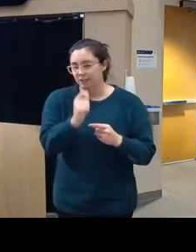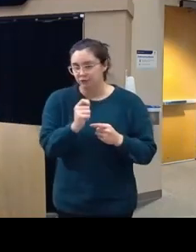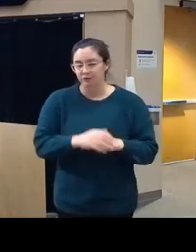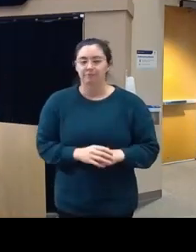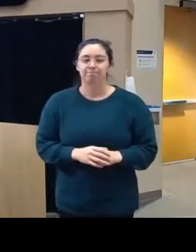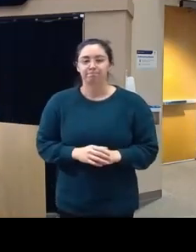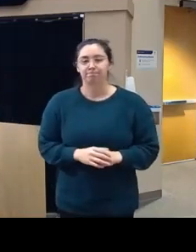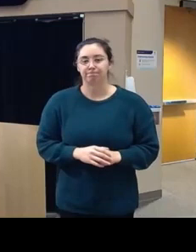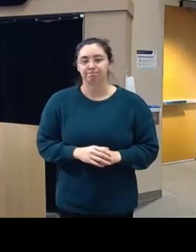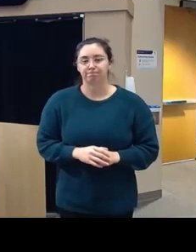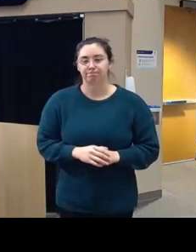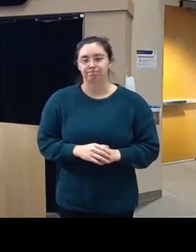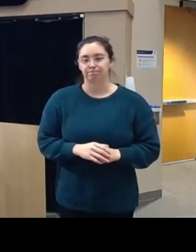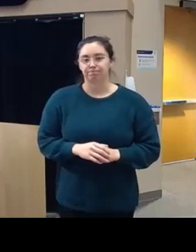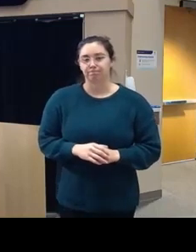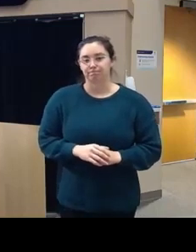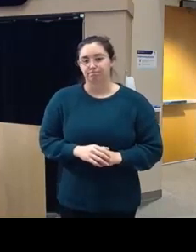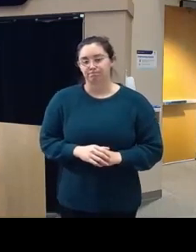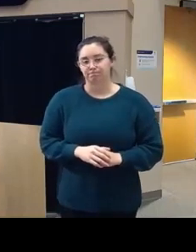or disclosures. Okay.